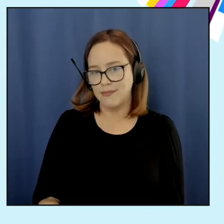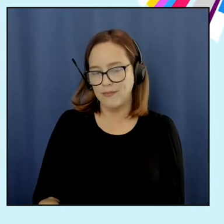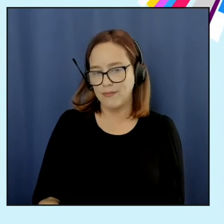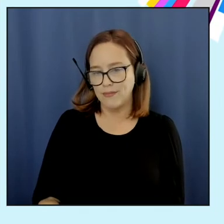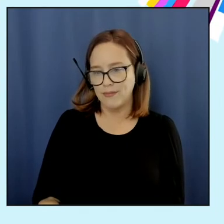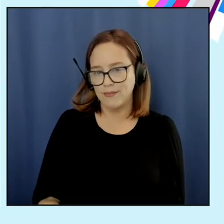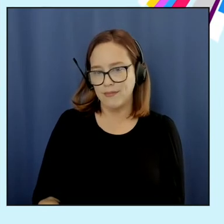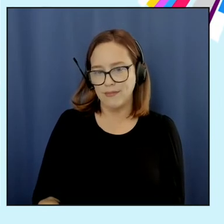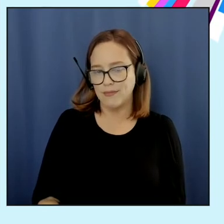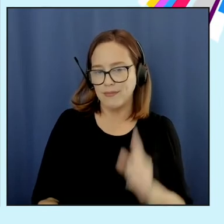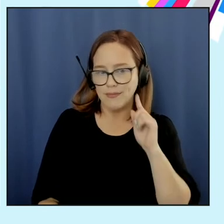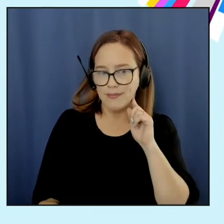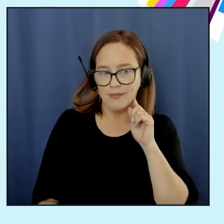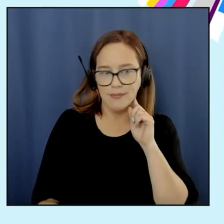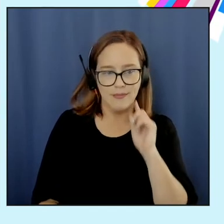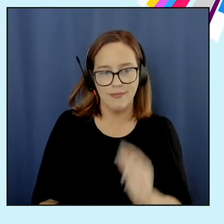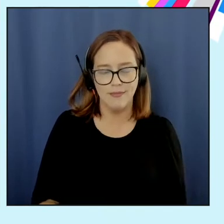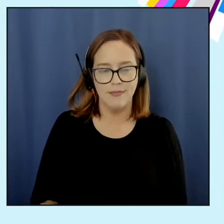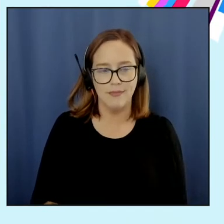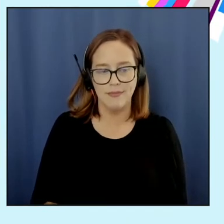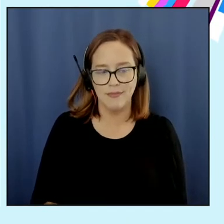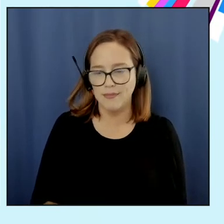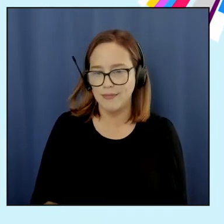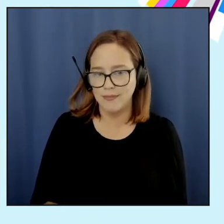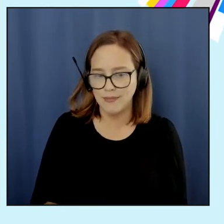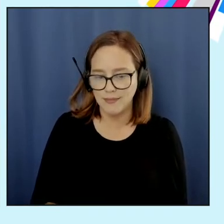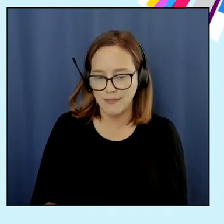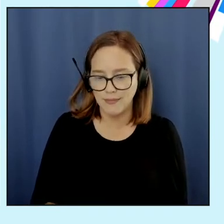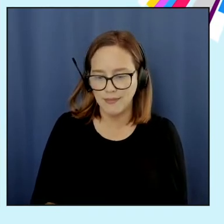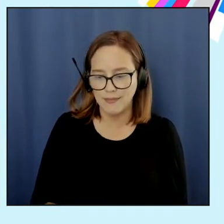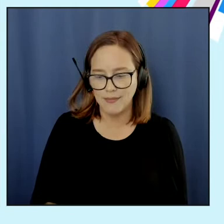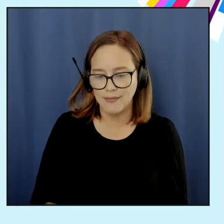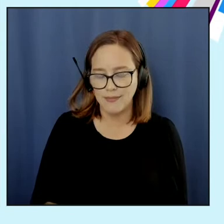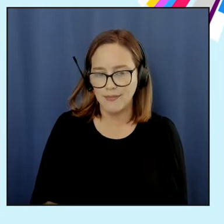one. It's a safer, healthier, kinder world.